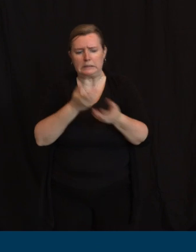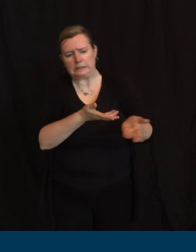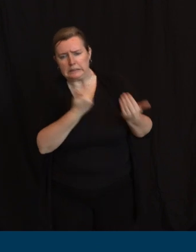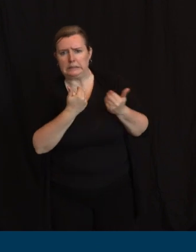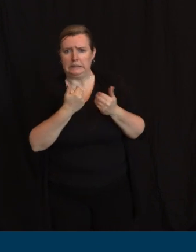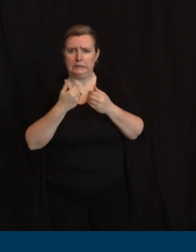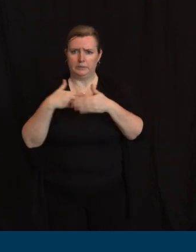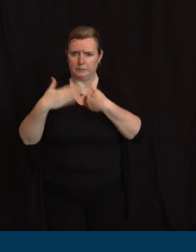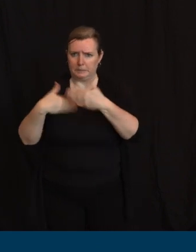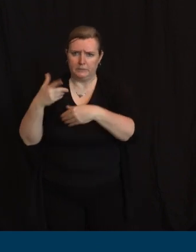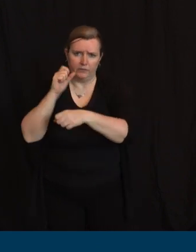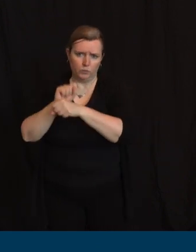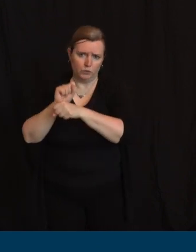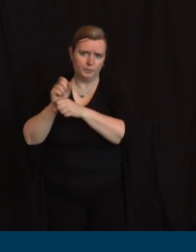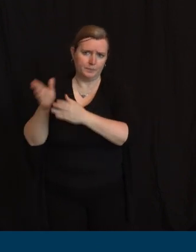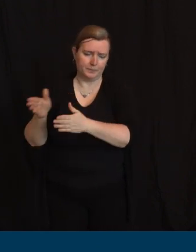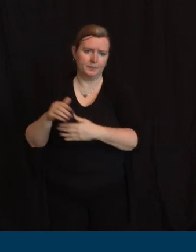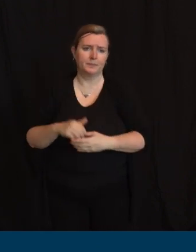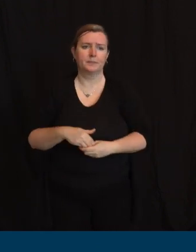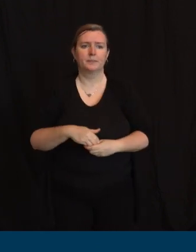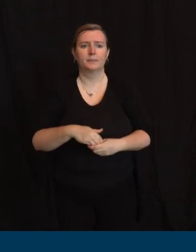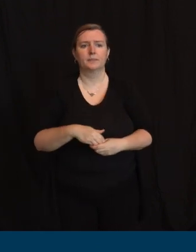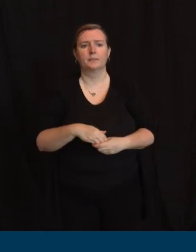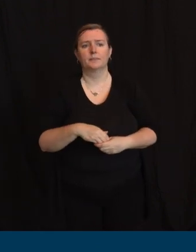today is 420 of